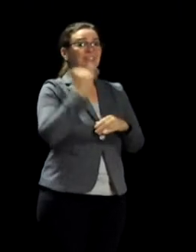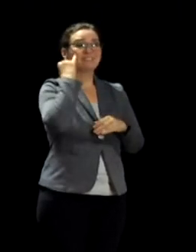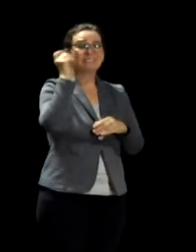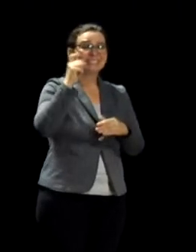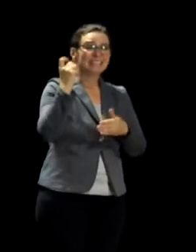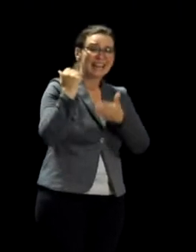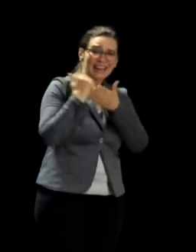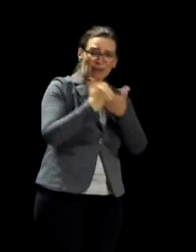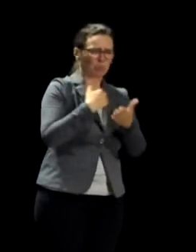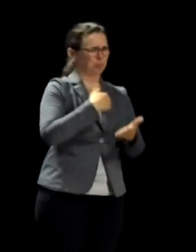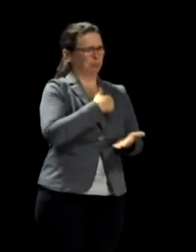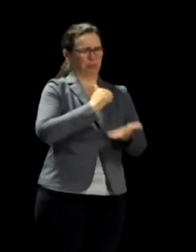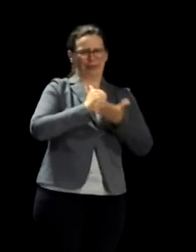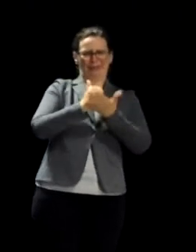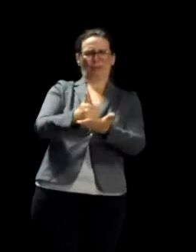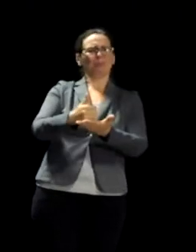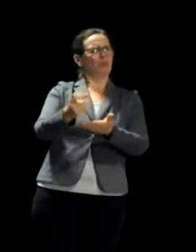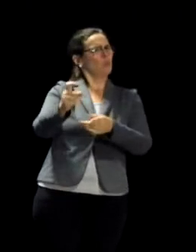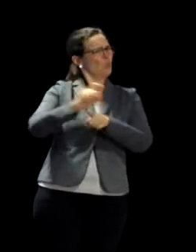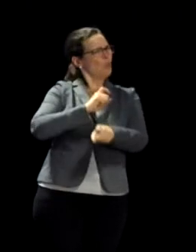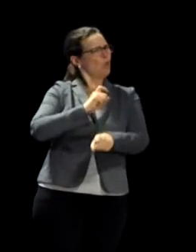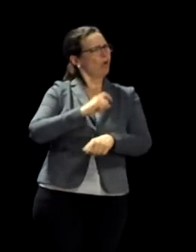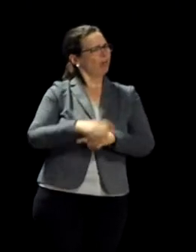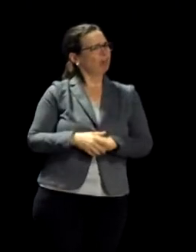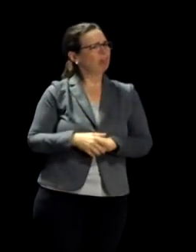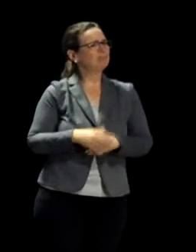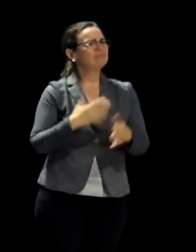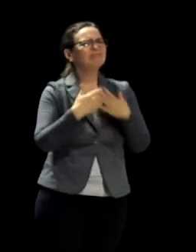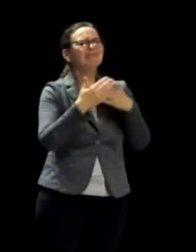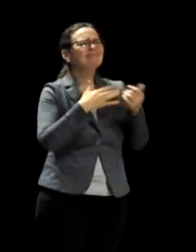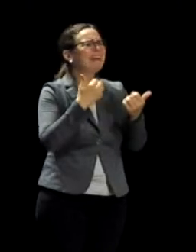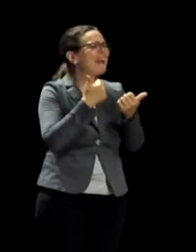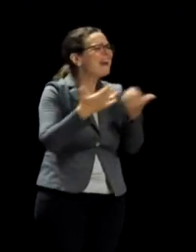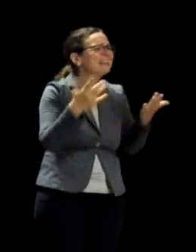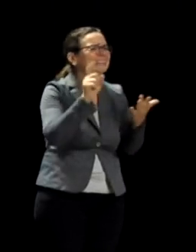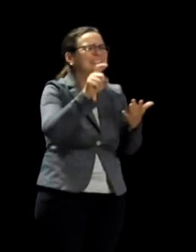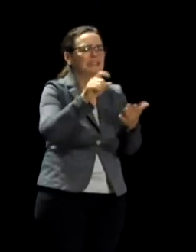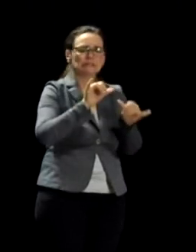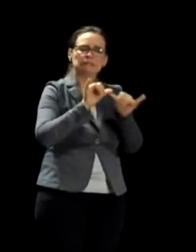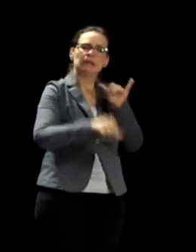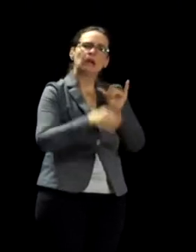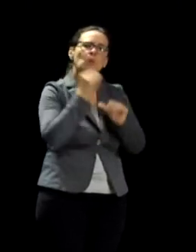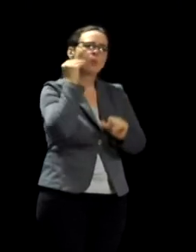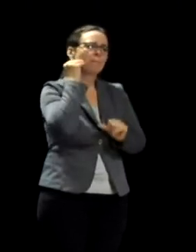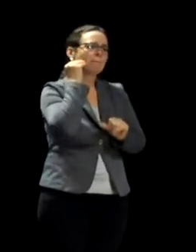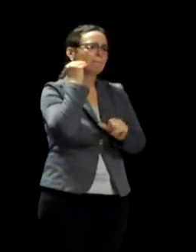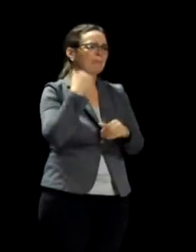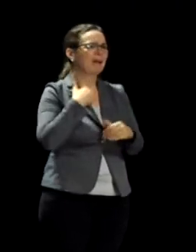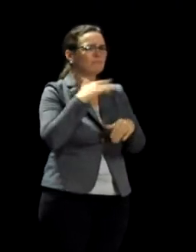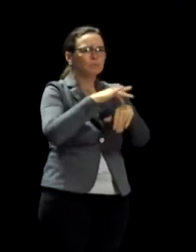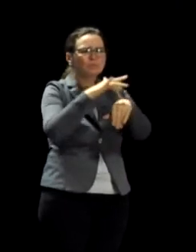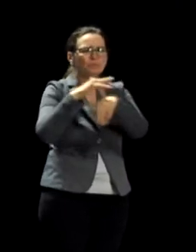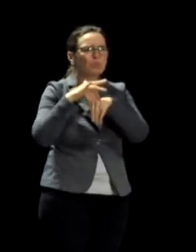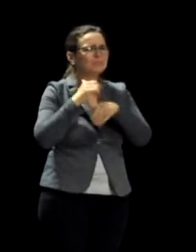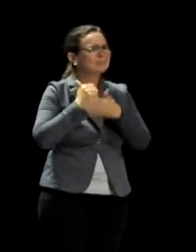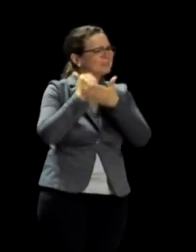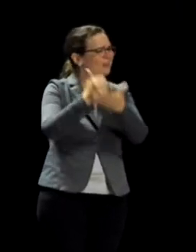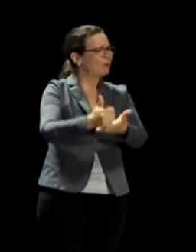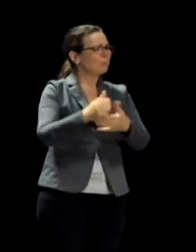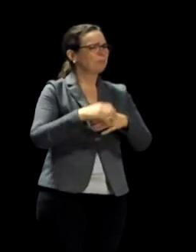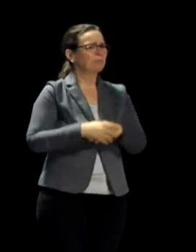help to get you things you need. If you're asymptomatic, that doesn't apply.